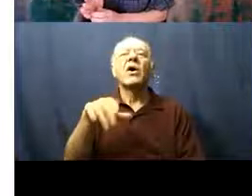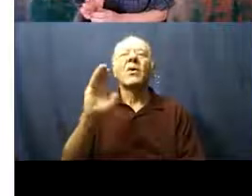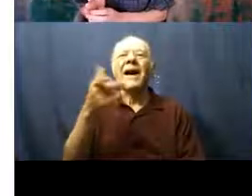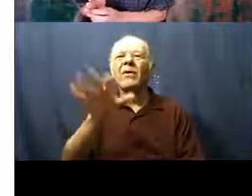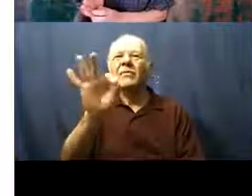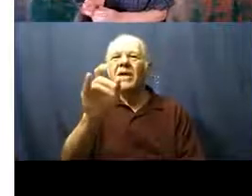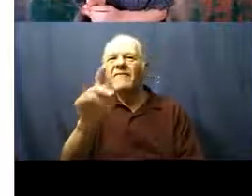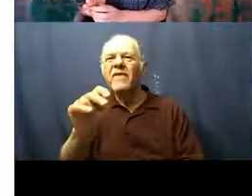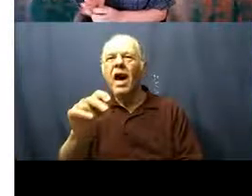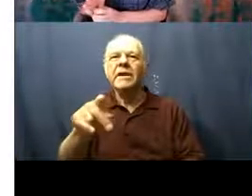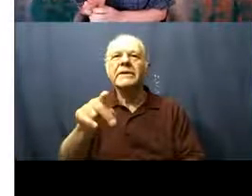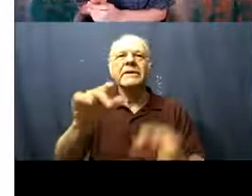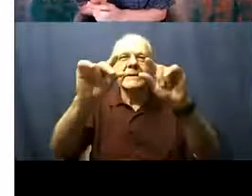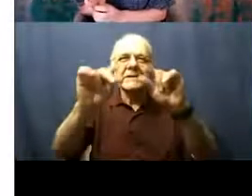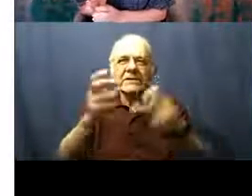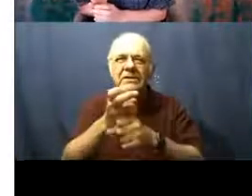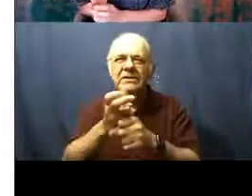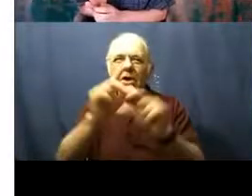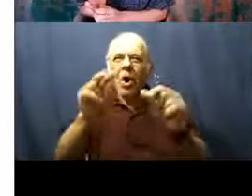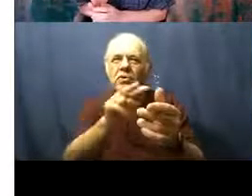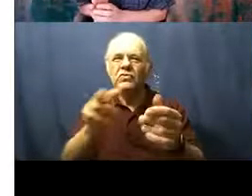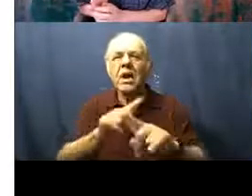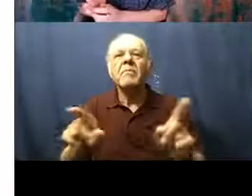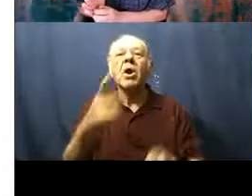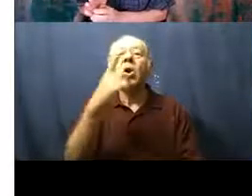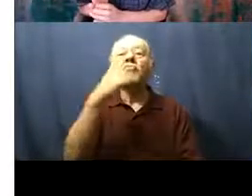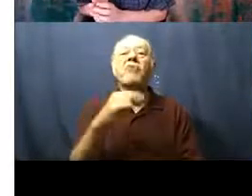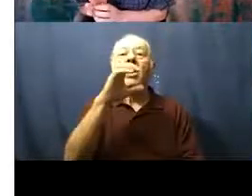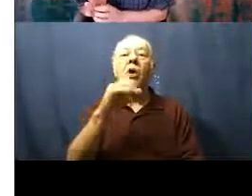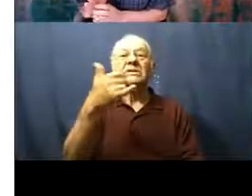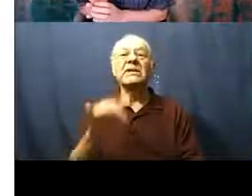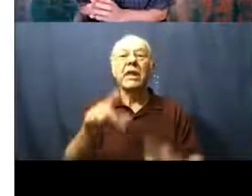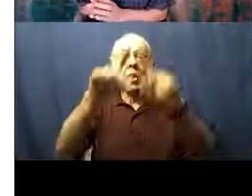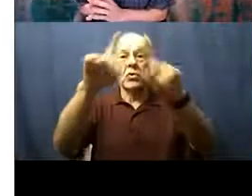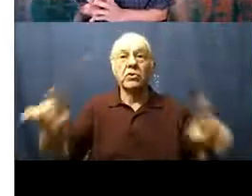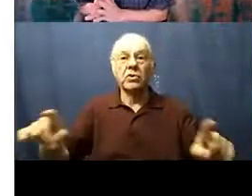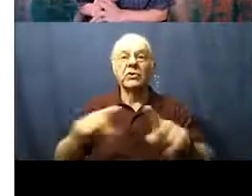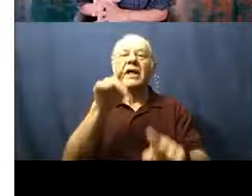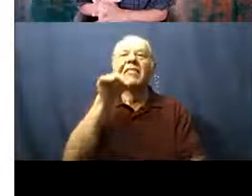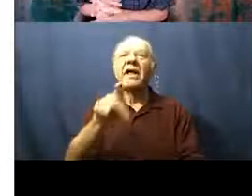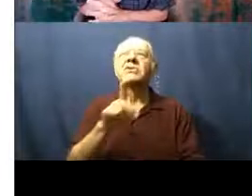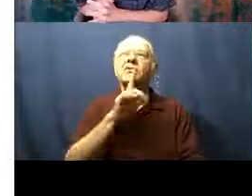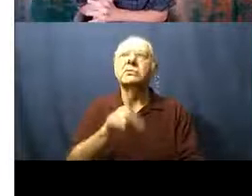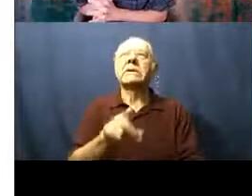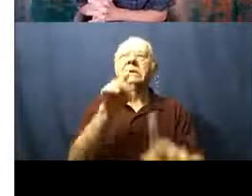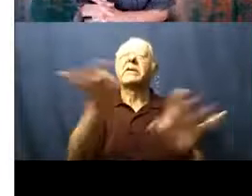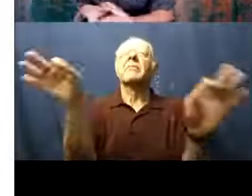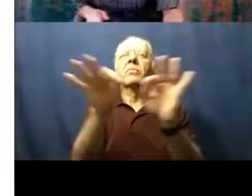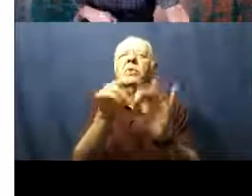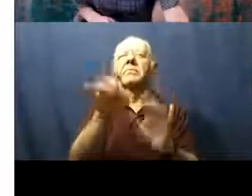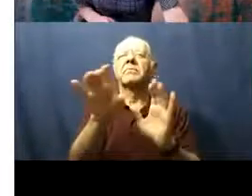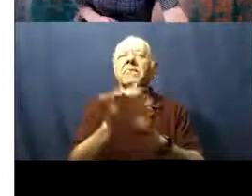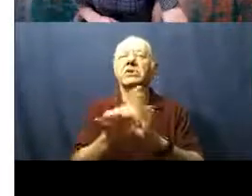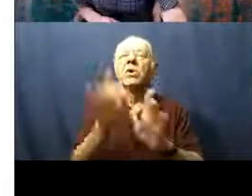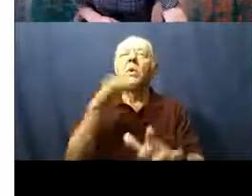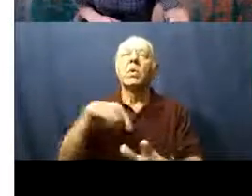the size of your screen, the font is a little small on this page, but the red, orange, and yellow triangle is really where it's at. We worked